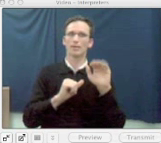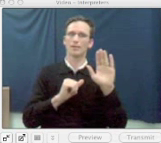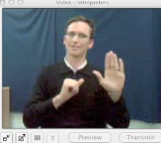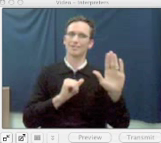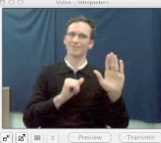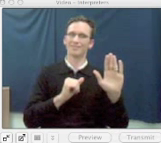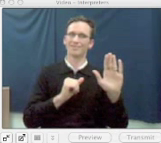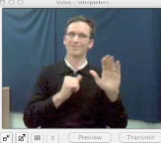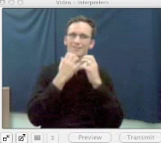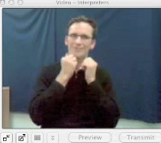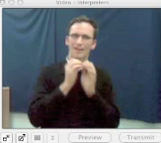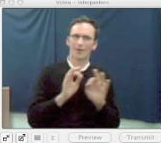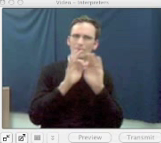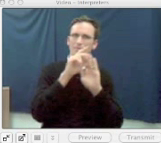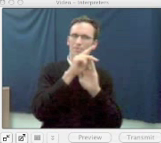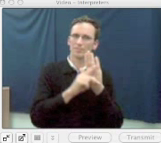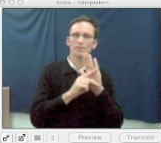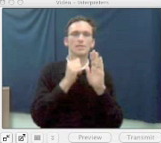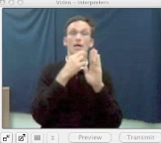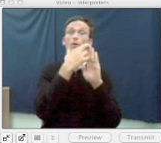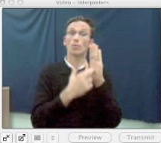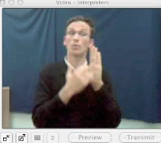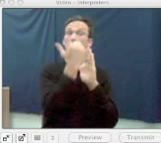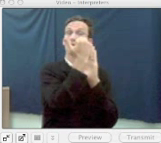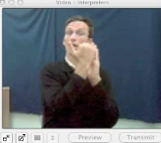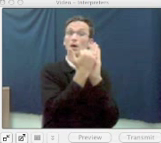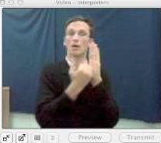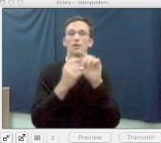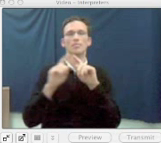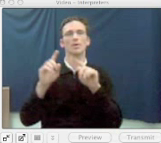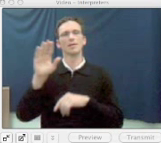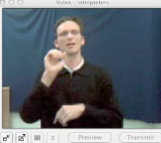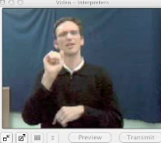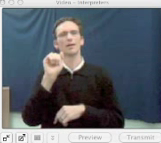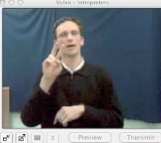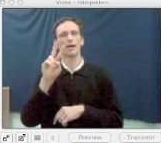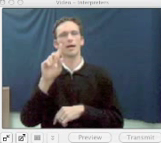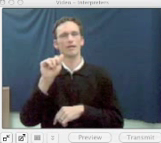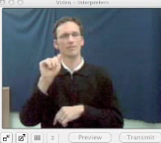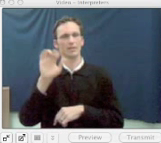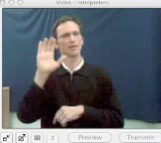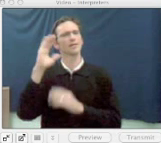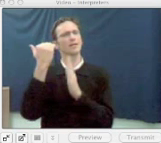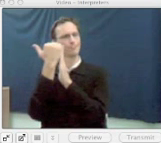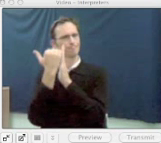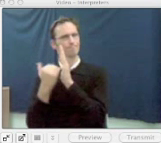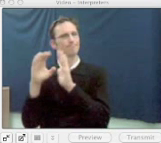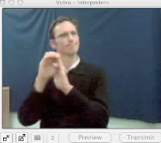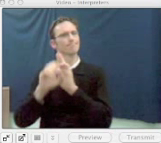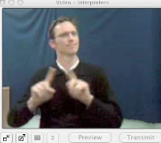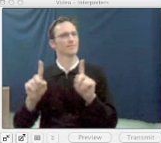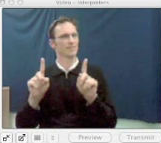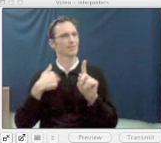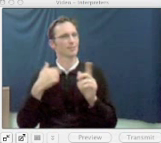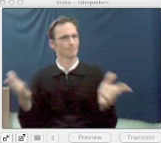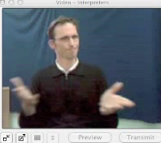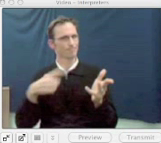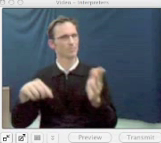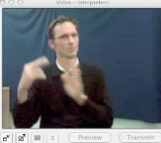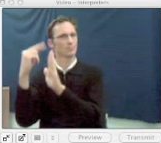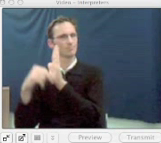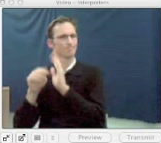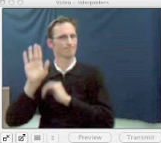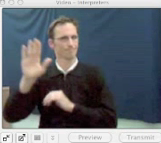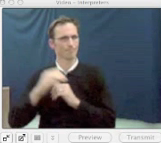values and principles, not a list of rules. I would encourage you to take a look at that. What does it mean to understand the implications of demands and